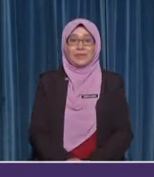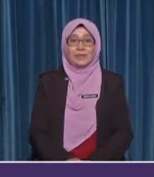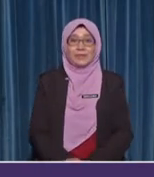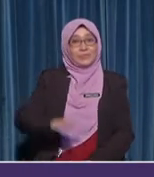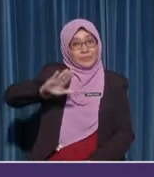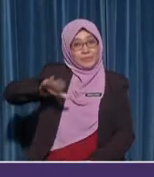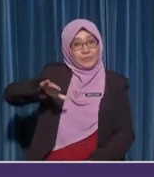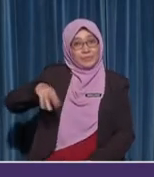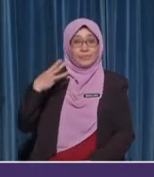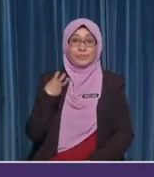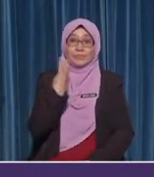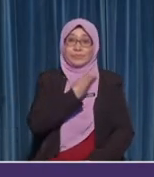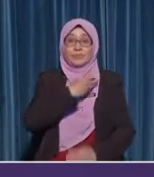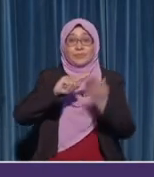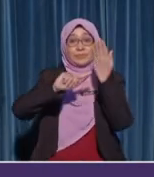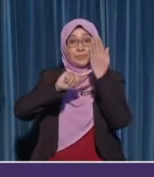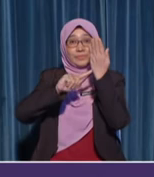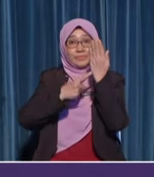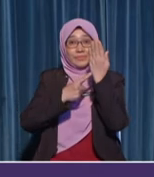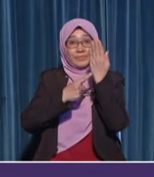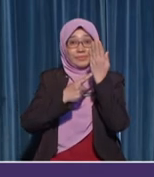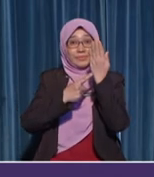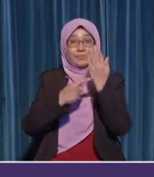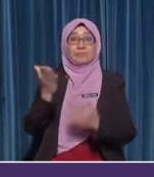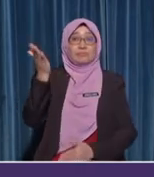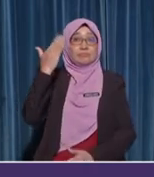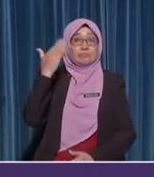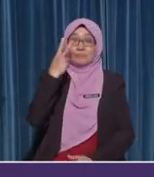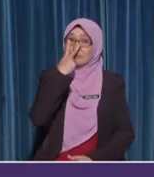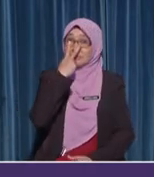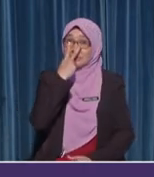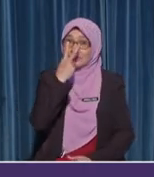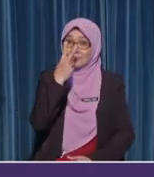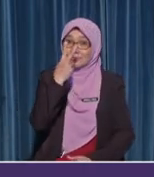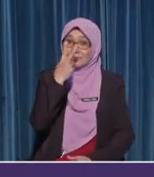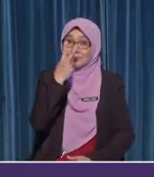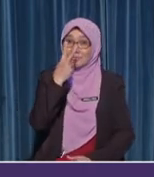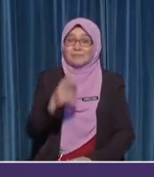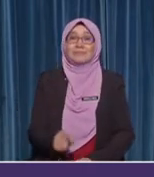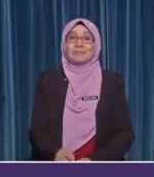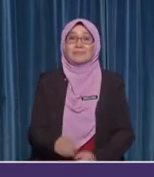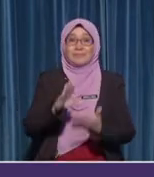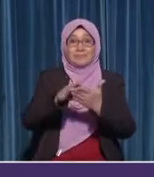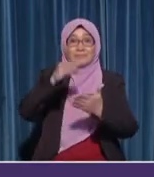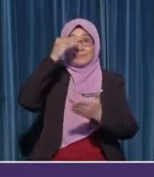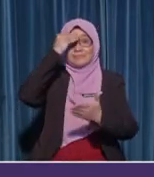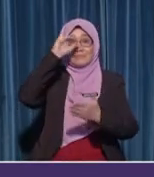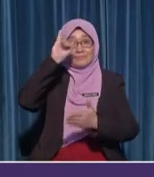Before we get started, let's take a look at the learning